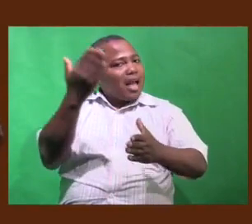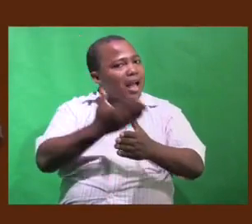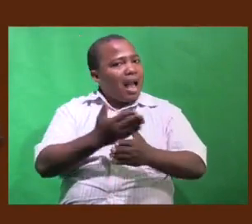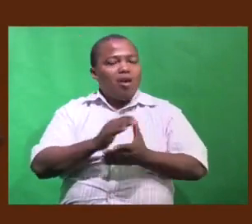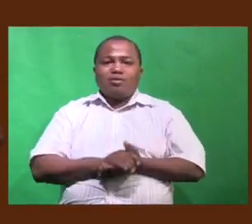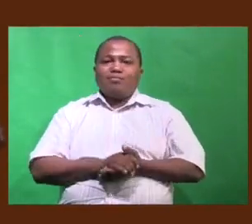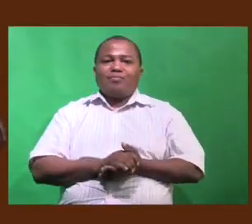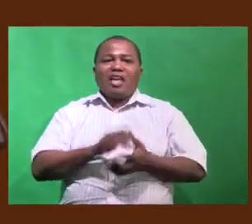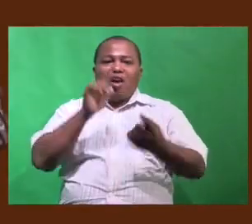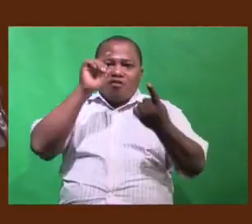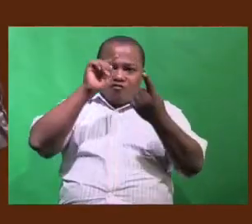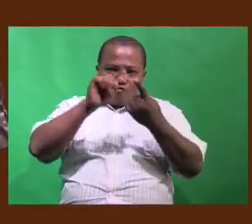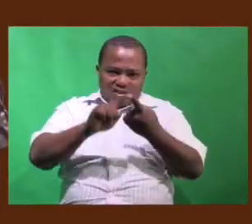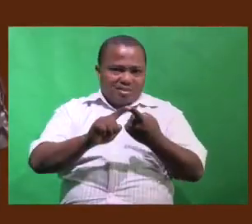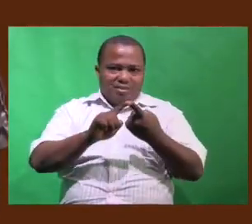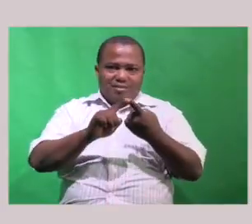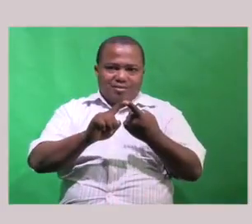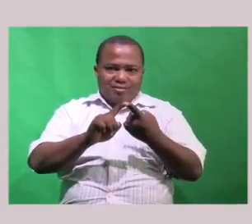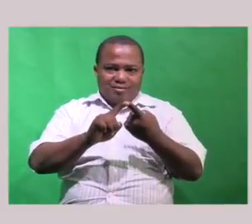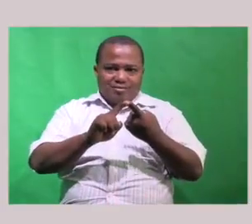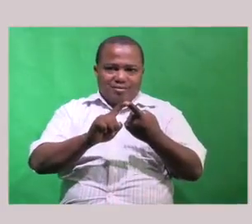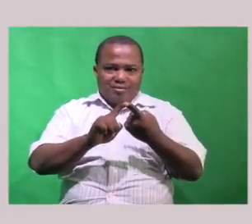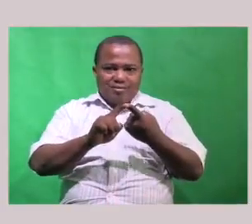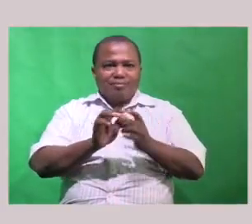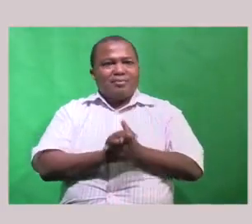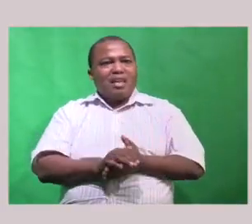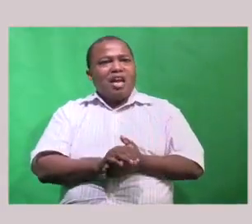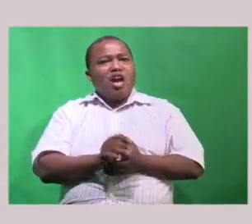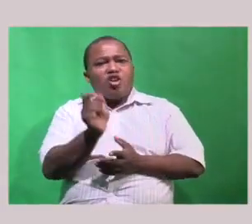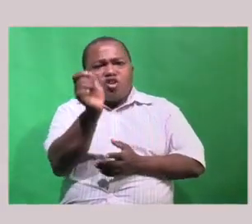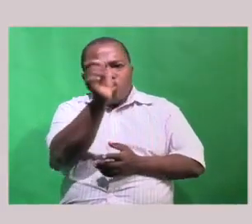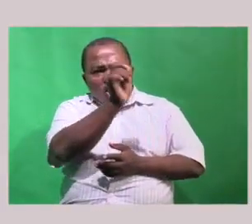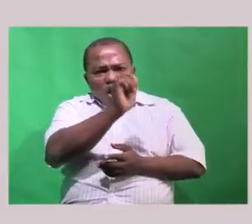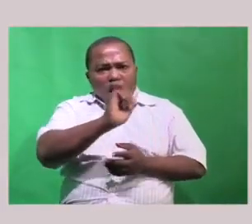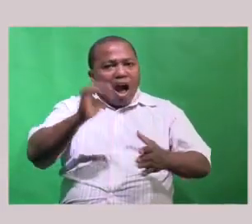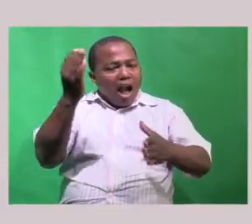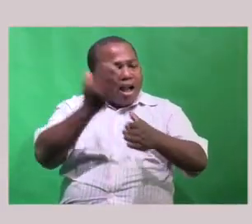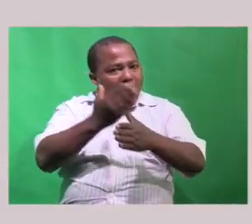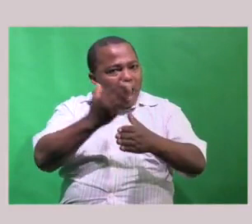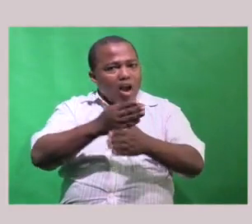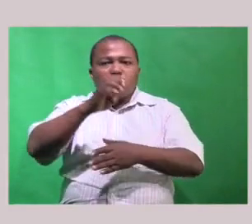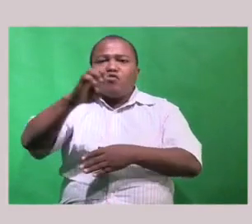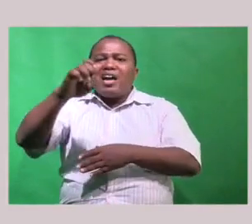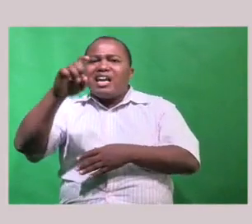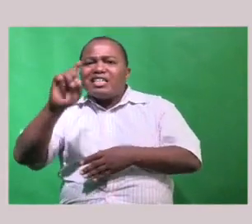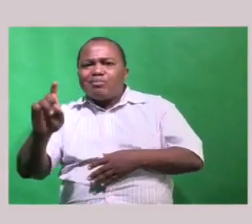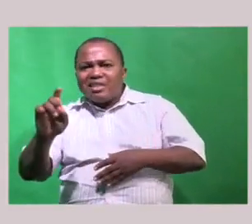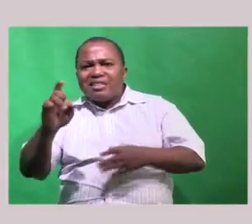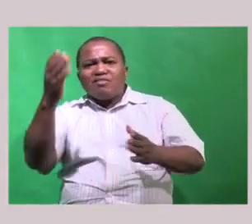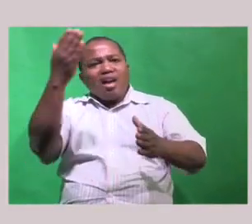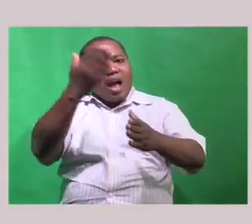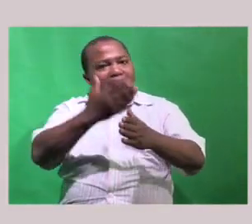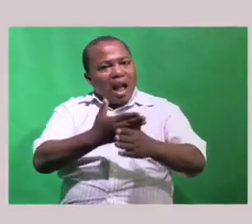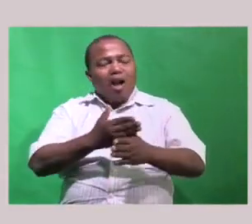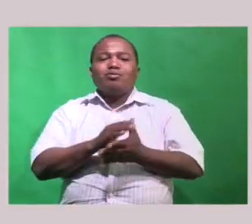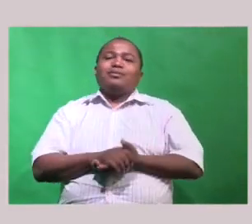First of all, draw the account of expenses account.